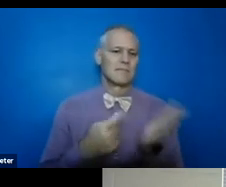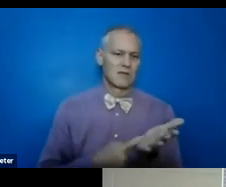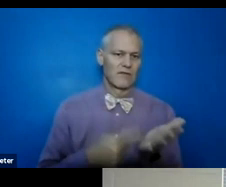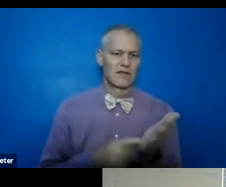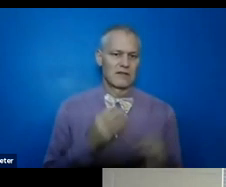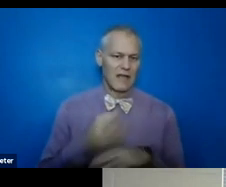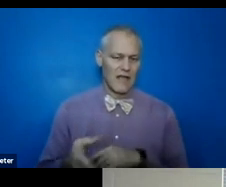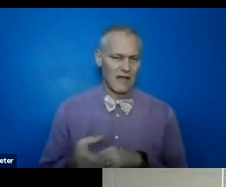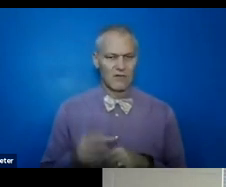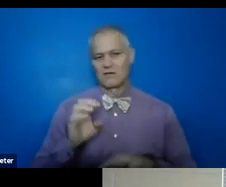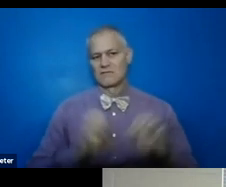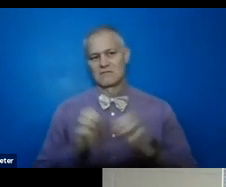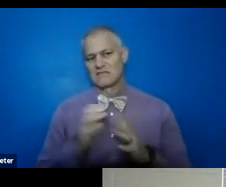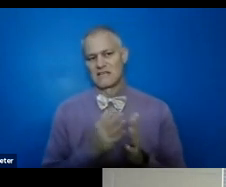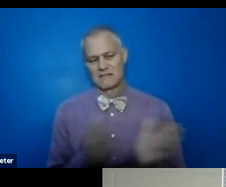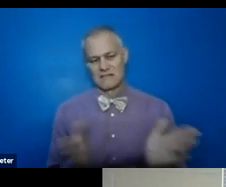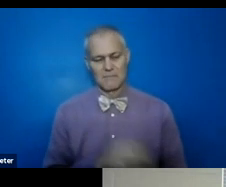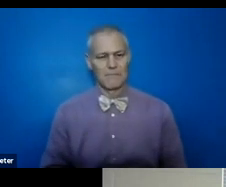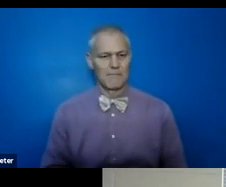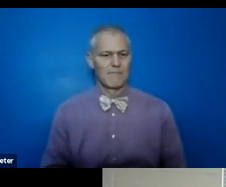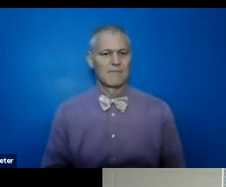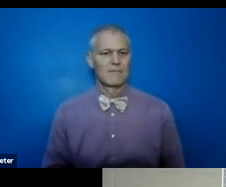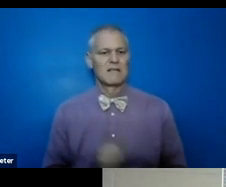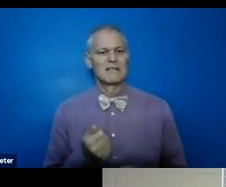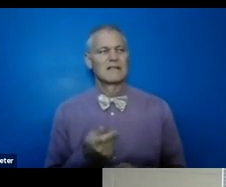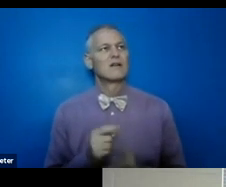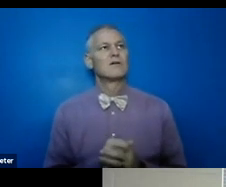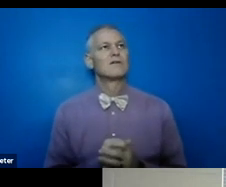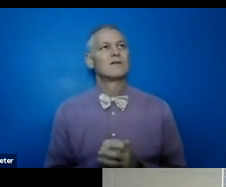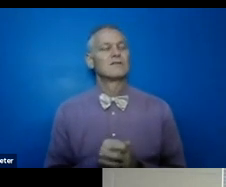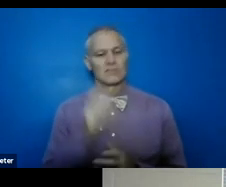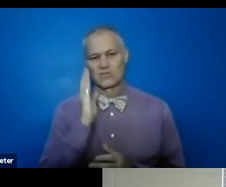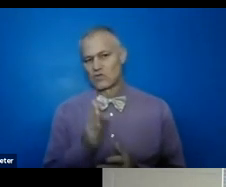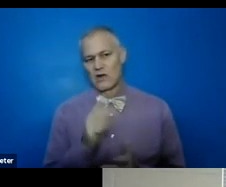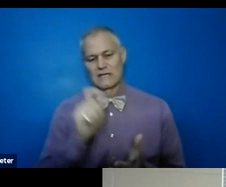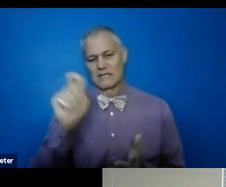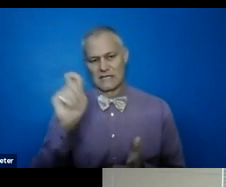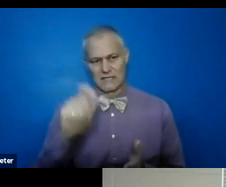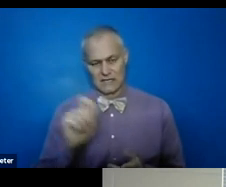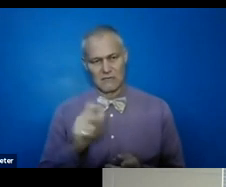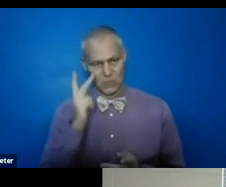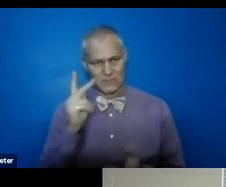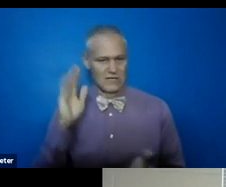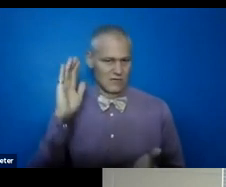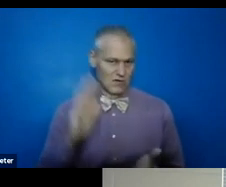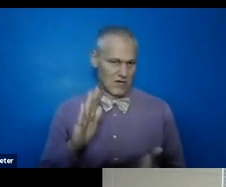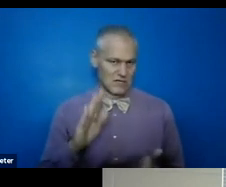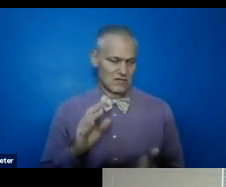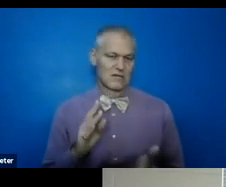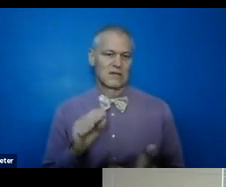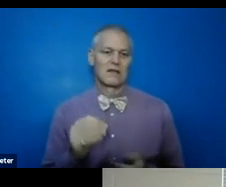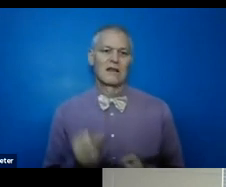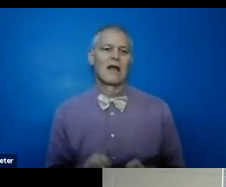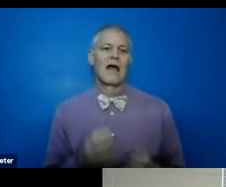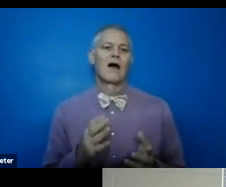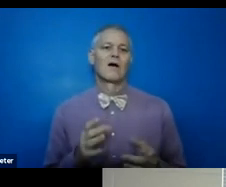kind of assessing across the same thing. And, you know, it's a little bit straightforward tick box, but we often see reductions in just like how closely people